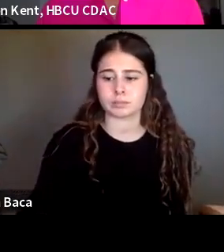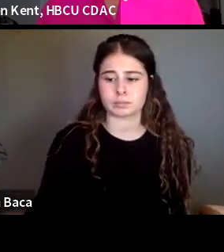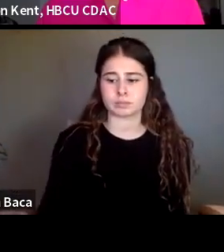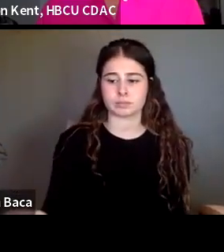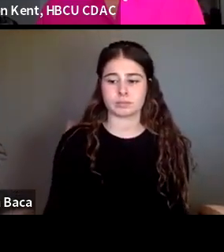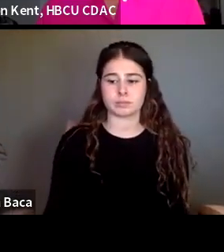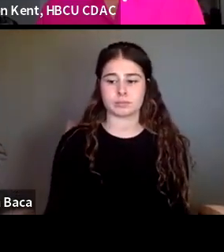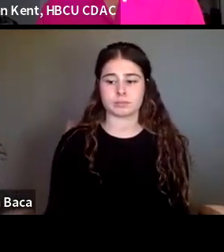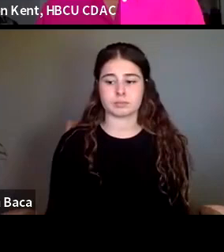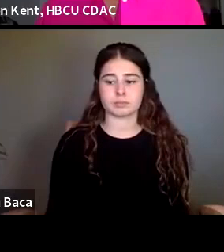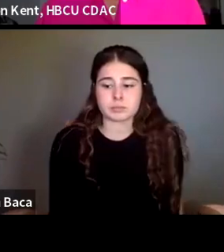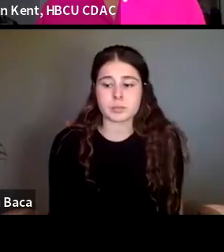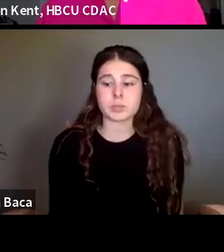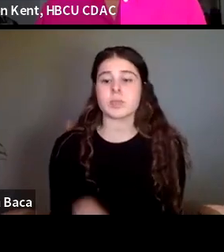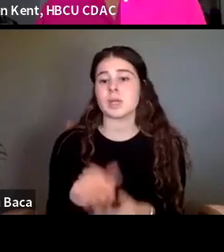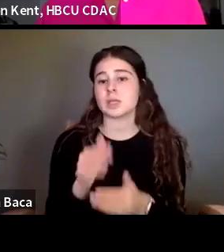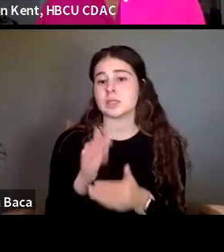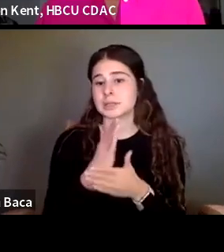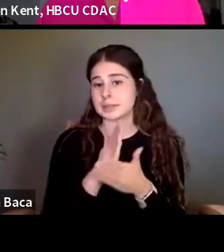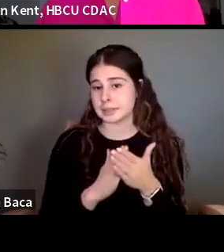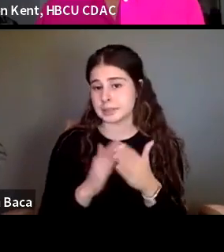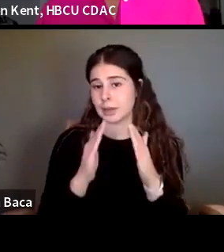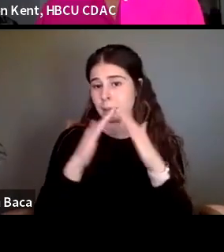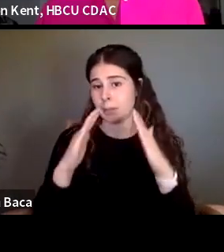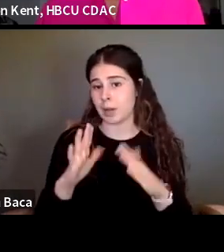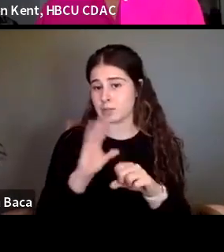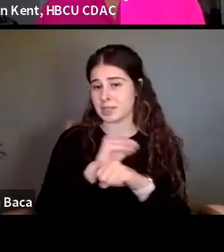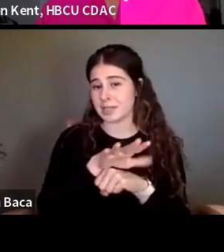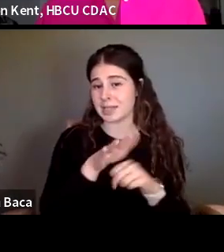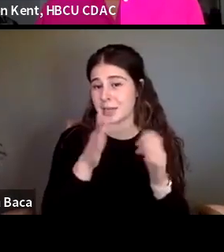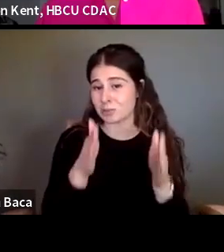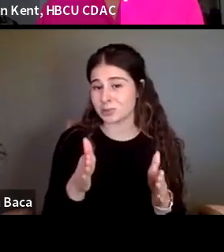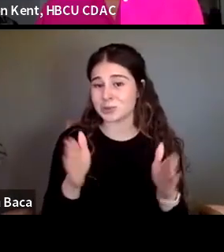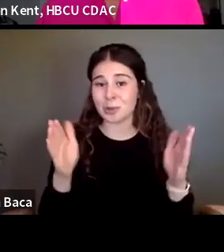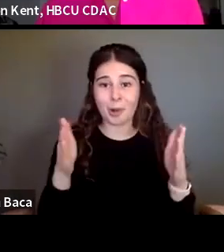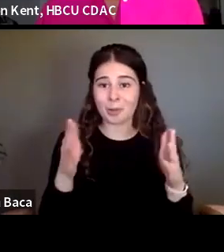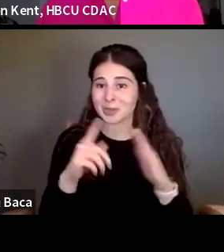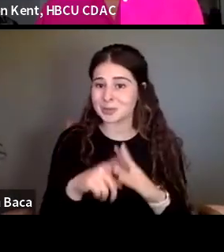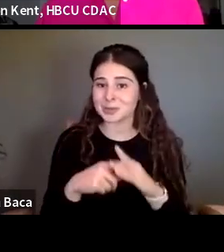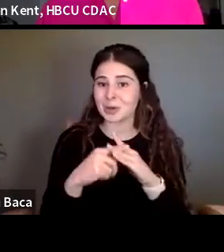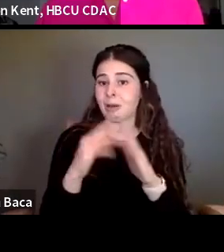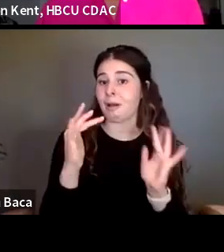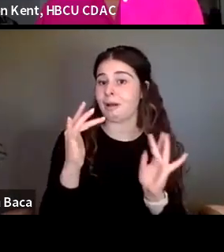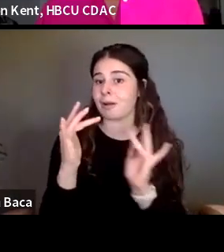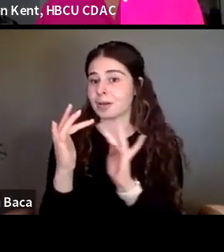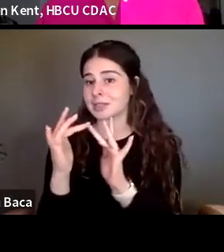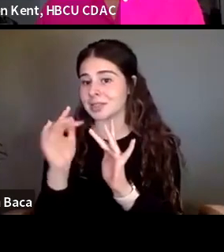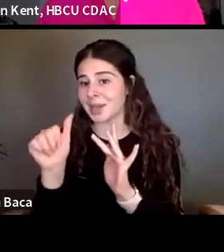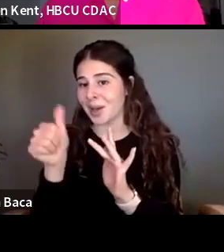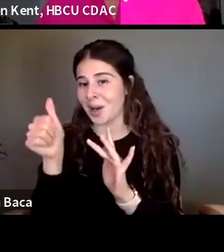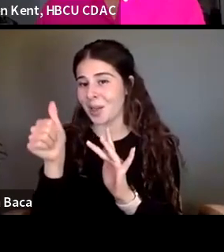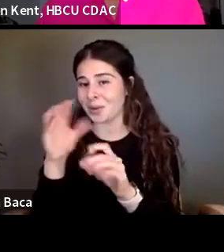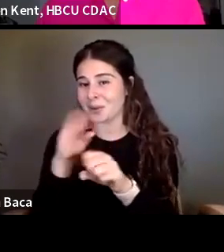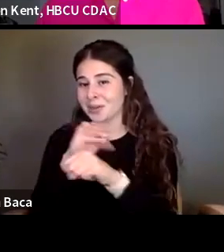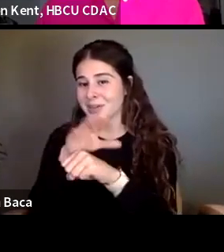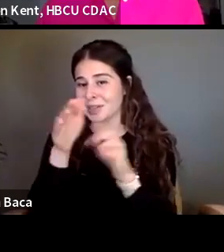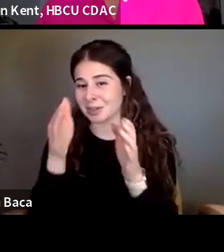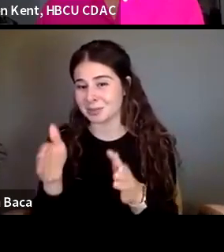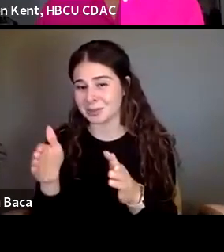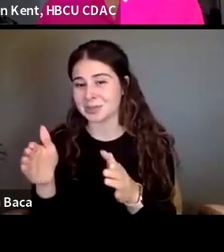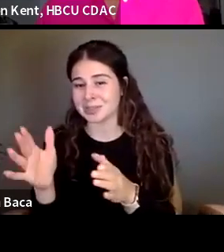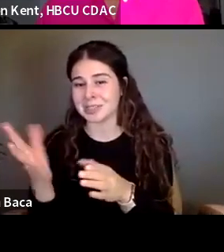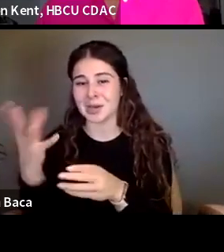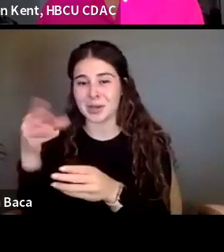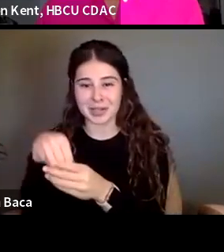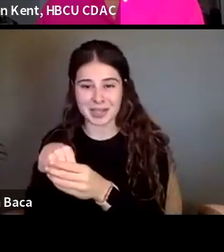counselors are already reaching out to other housing counselors who happen to be members of the Money Smart Alliance in order to